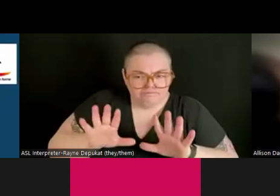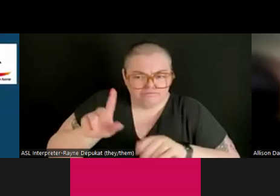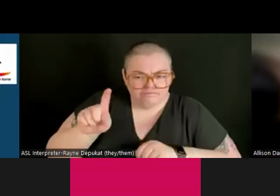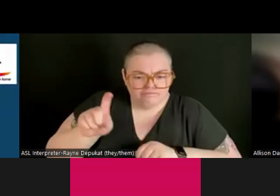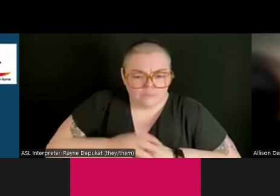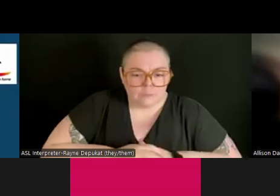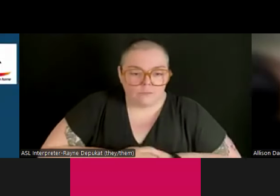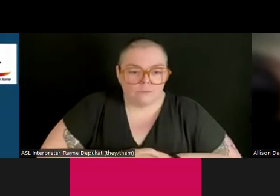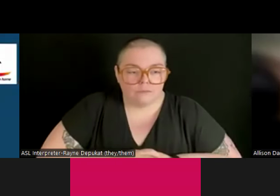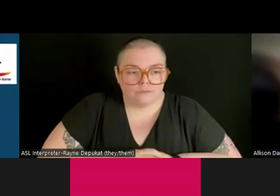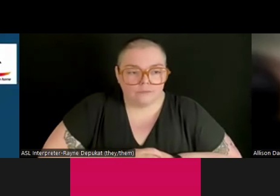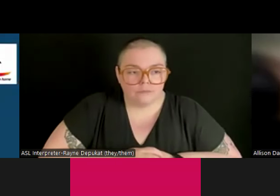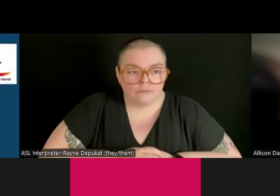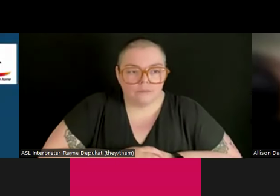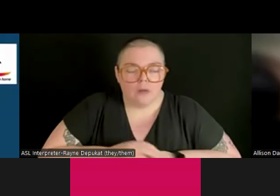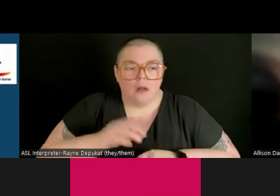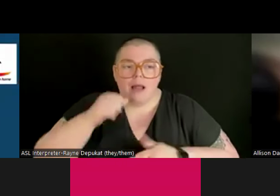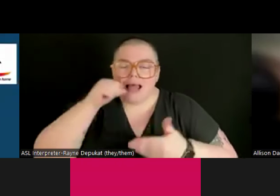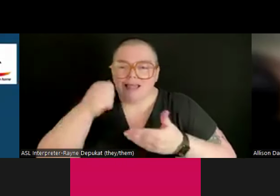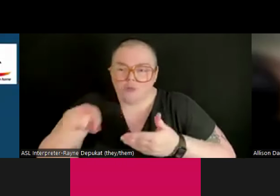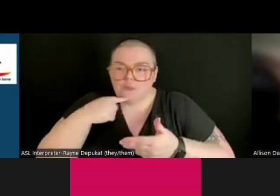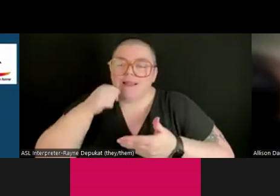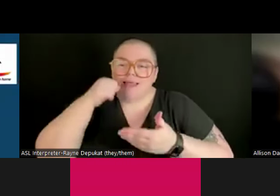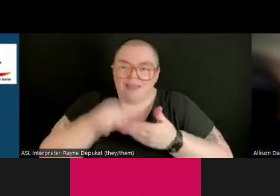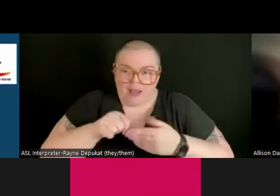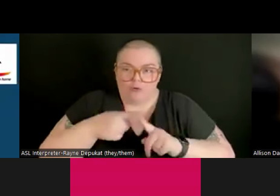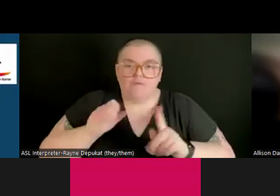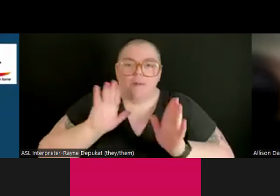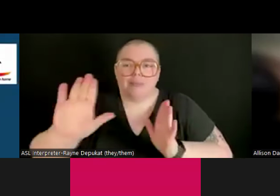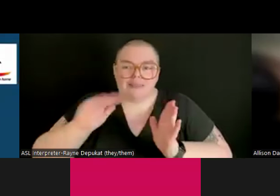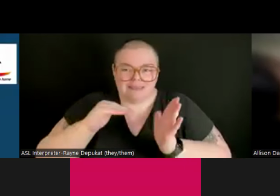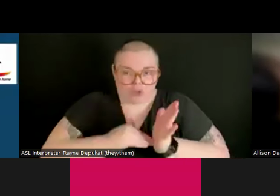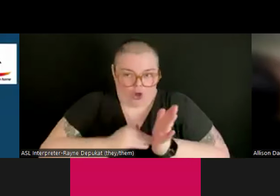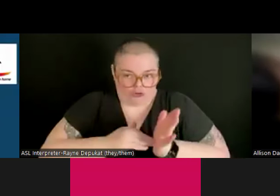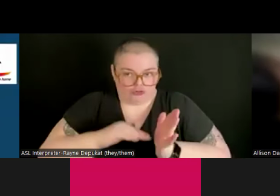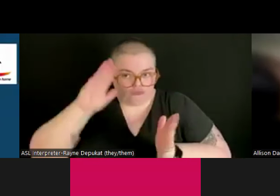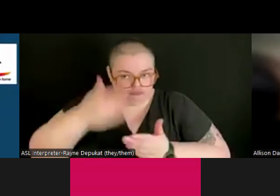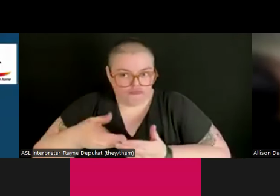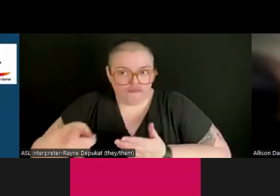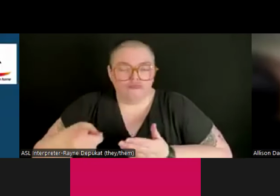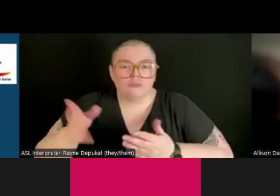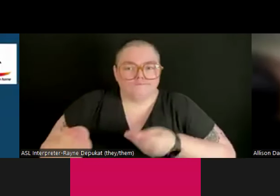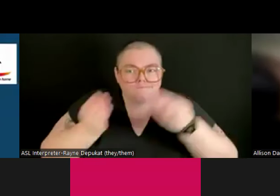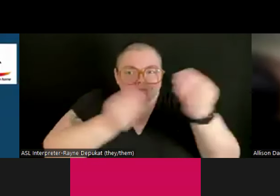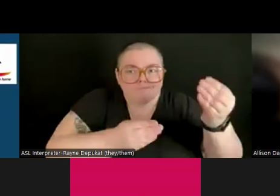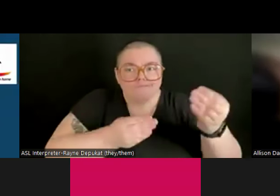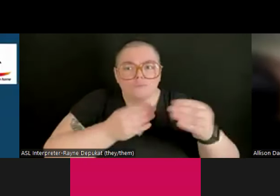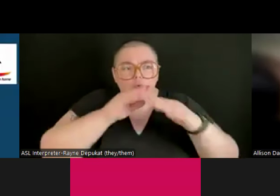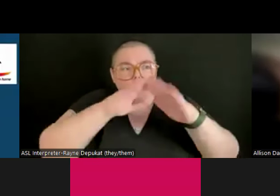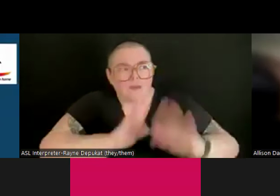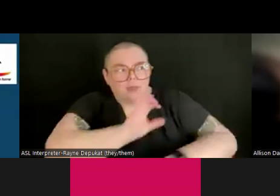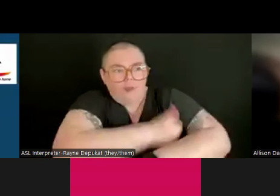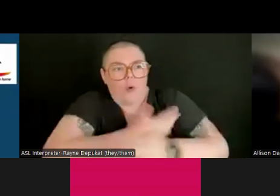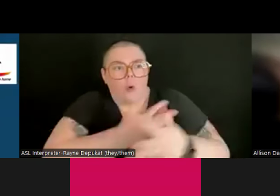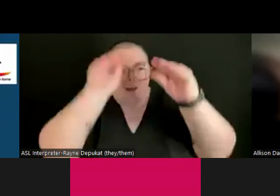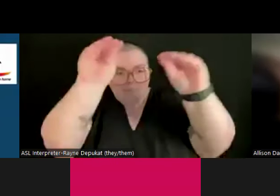Um, I brought a letter from his doctor and I gave it to the housing authority. My aim is to move to the first floor,